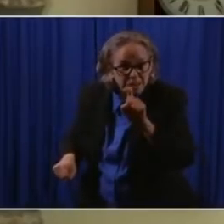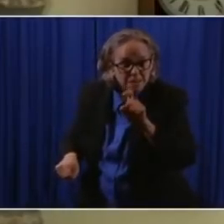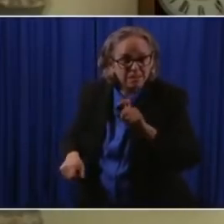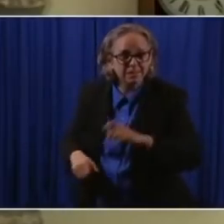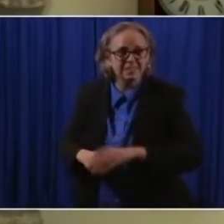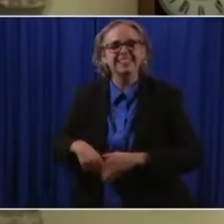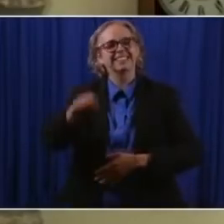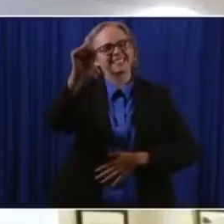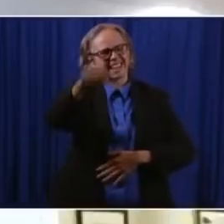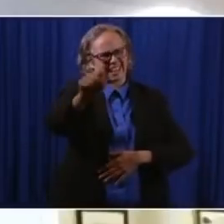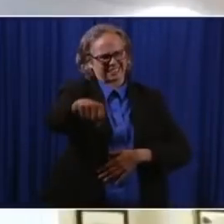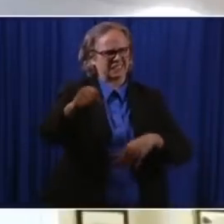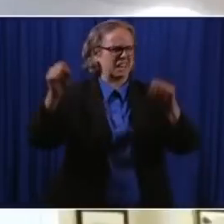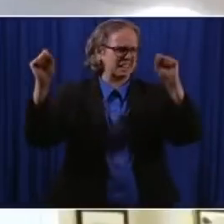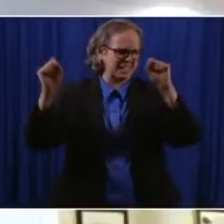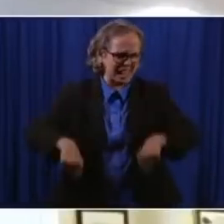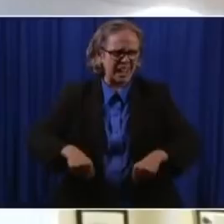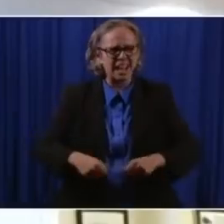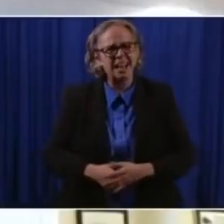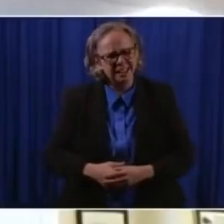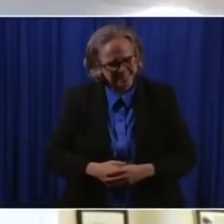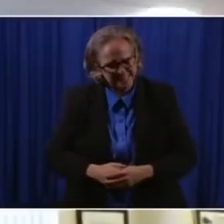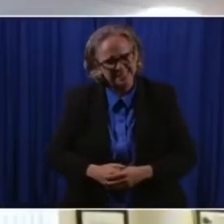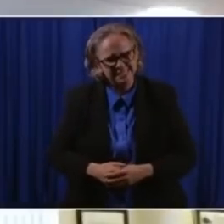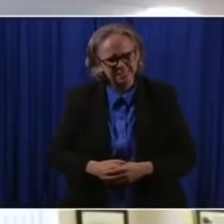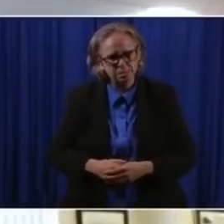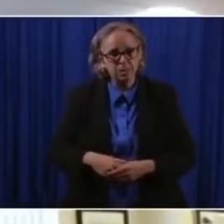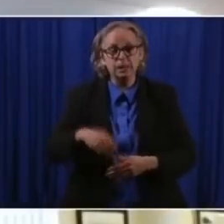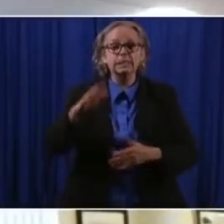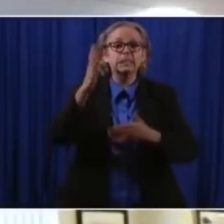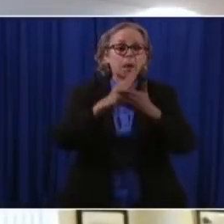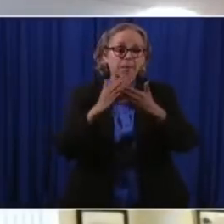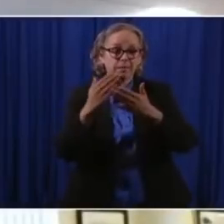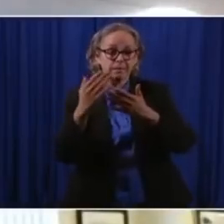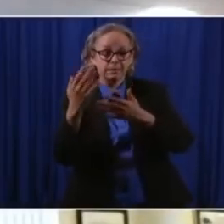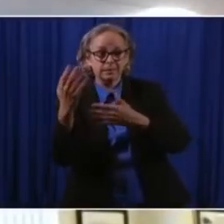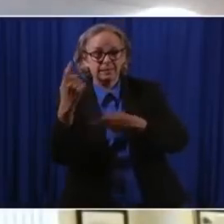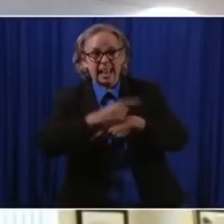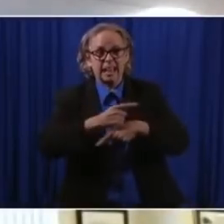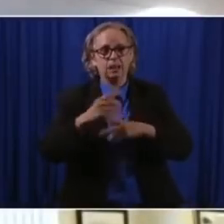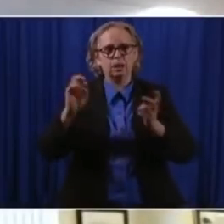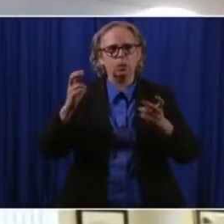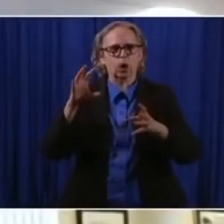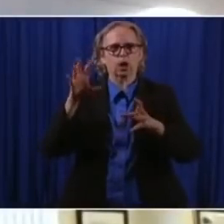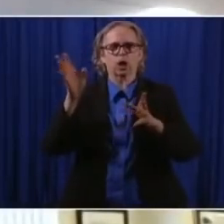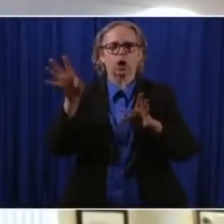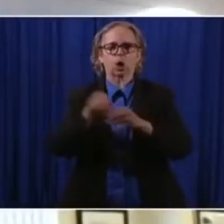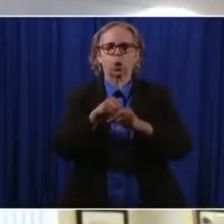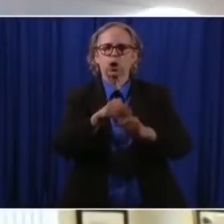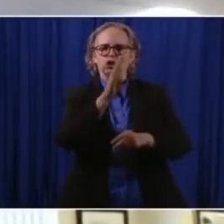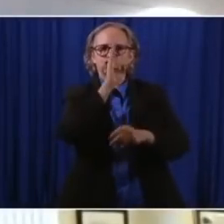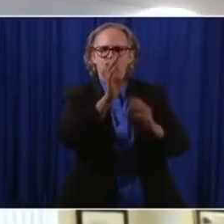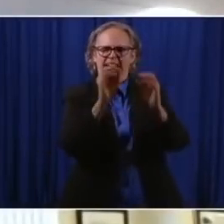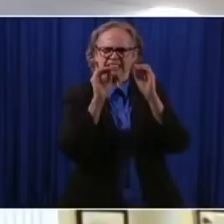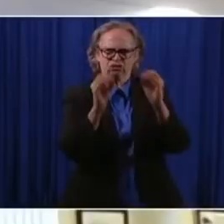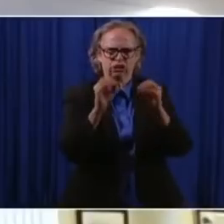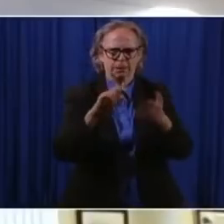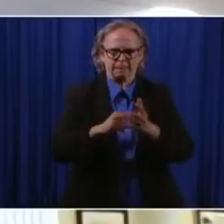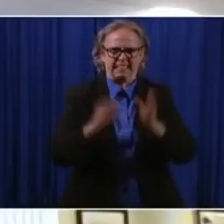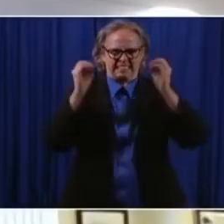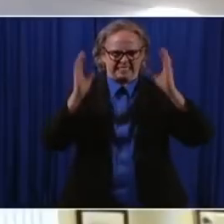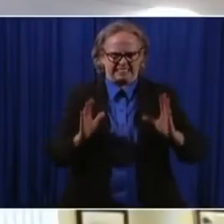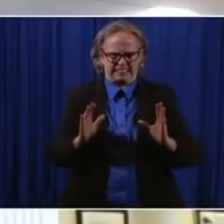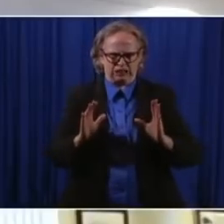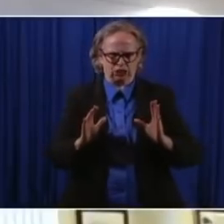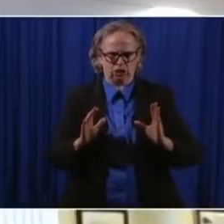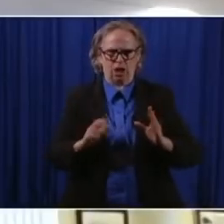Yes. So part of the day will be spent with direct instruction with the teacher. So the teacher will be able to see the students, they'll be able to